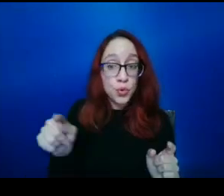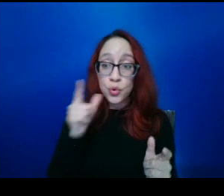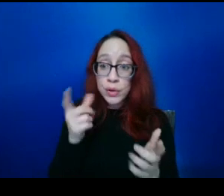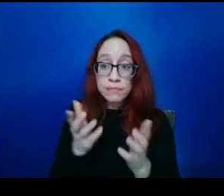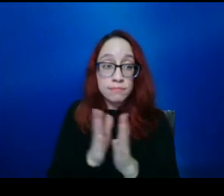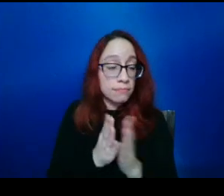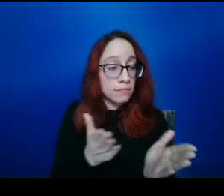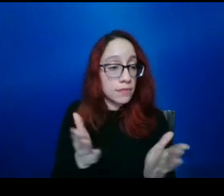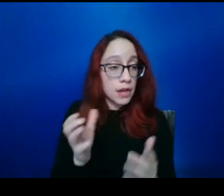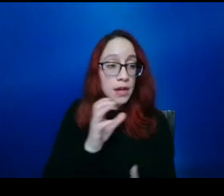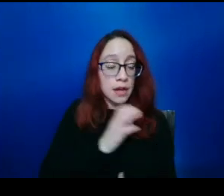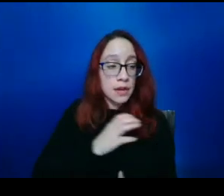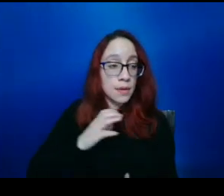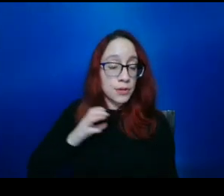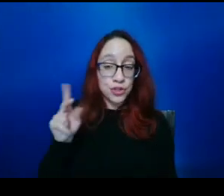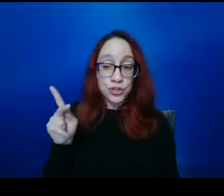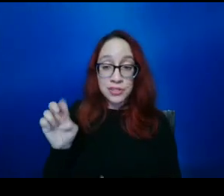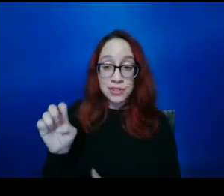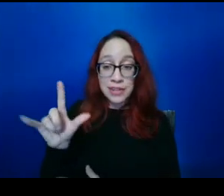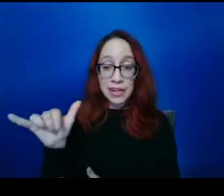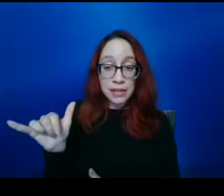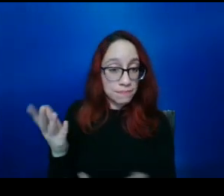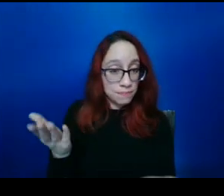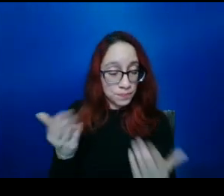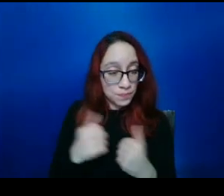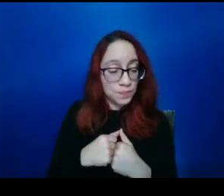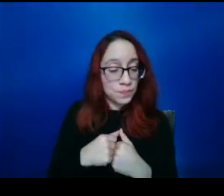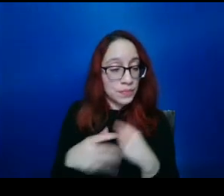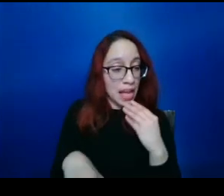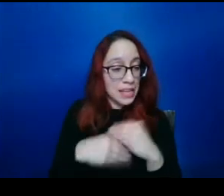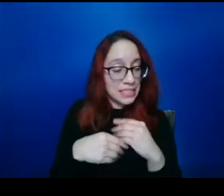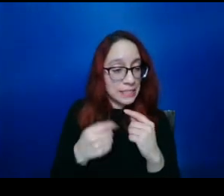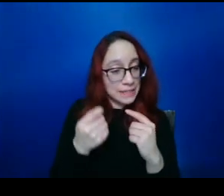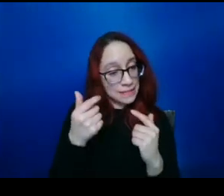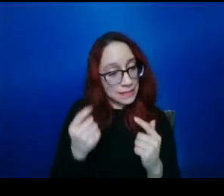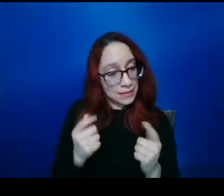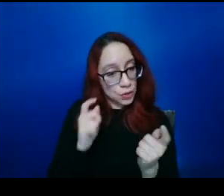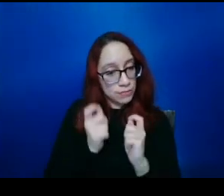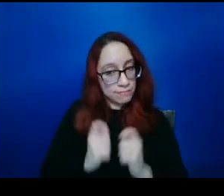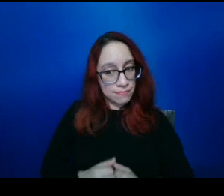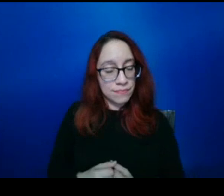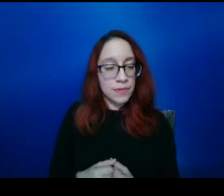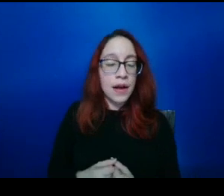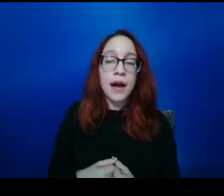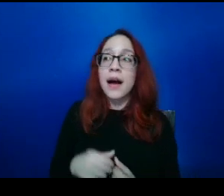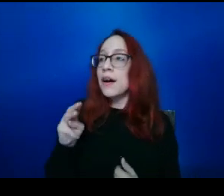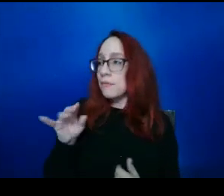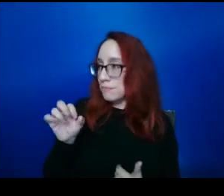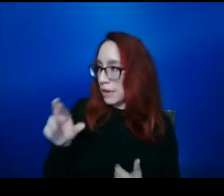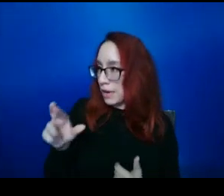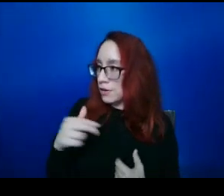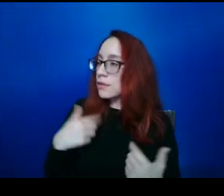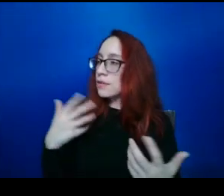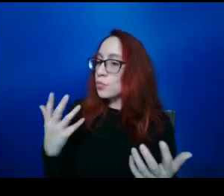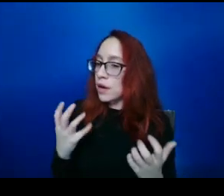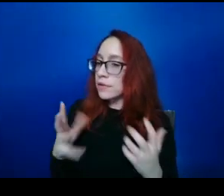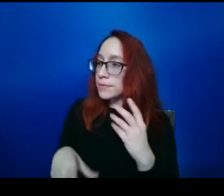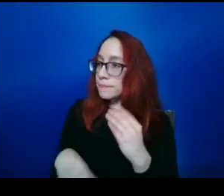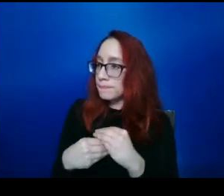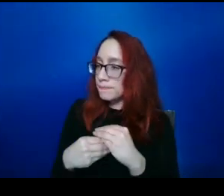with Commissioner Kelly. Additions, deletions, or corrections. Mayor, I would like to add